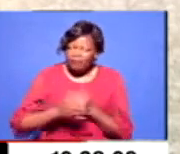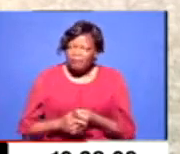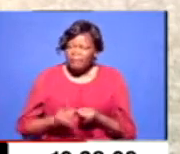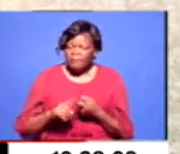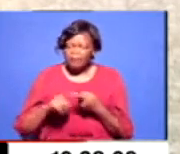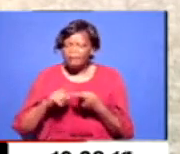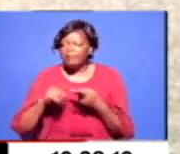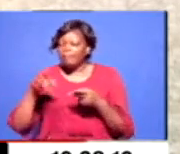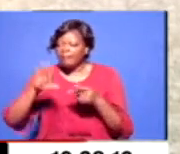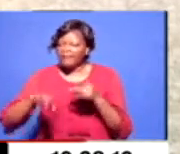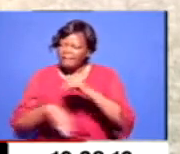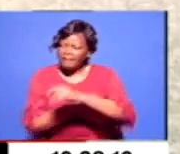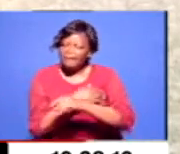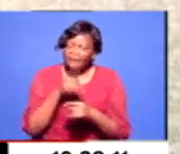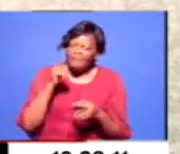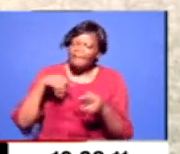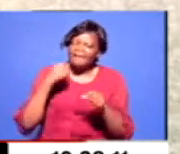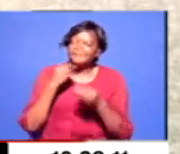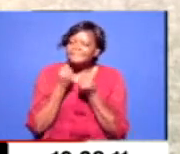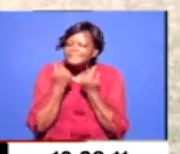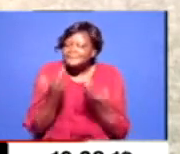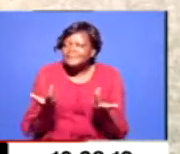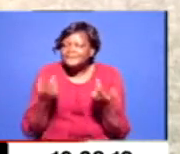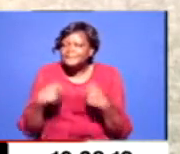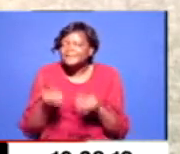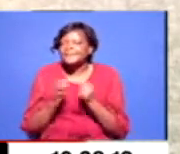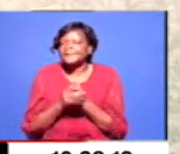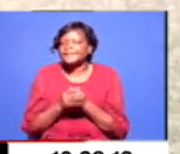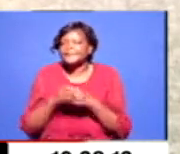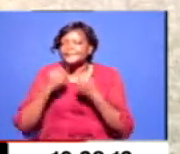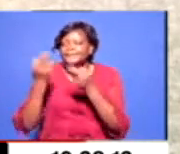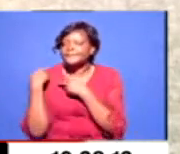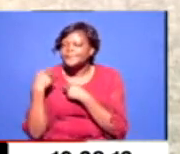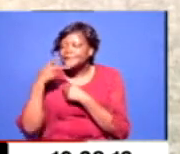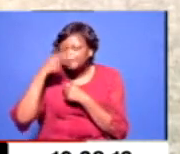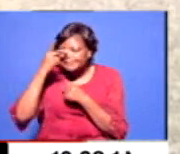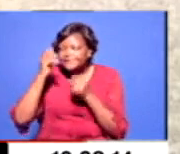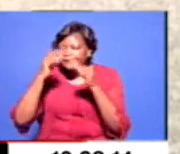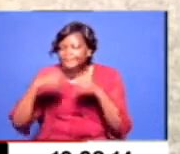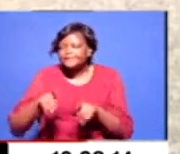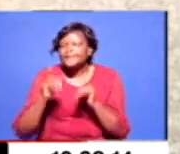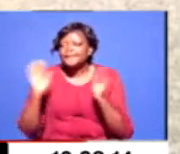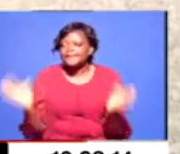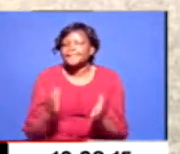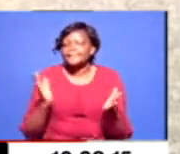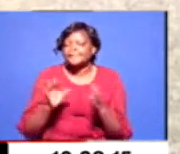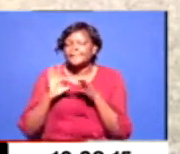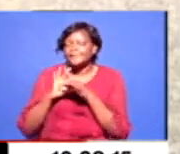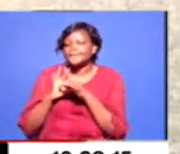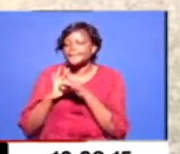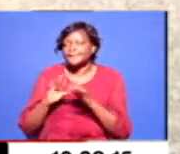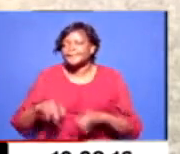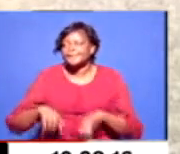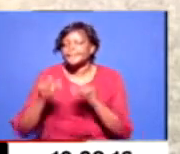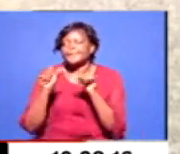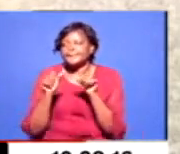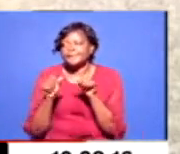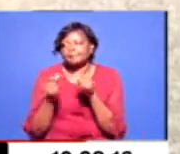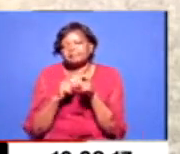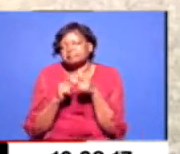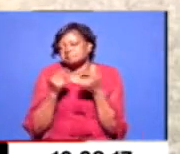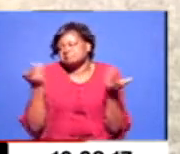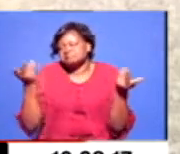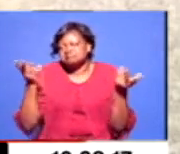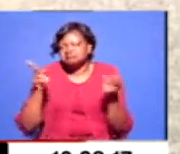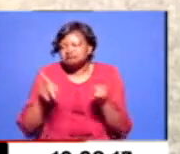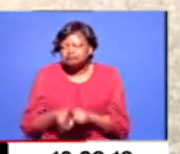chiefs. What are they doing about this? Are they leaving all this to the parents? If they still encourage these cultural practices, then it means we're still going